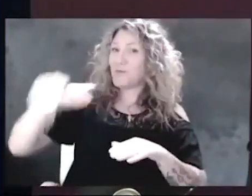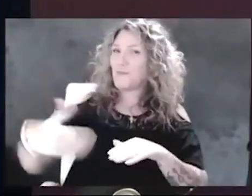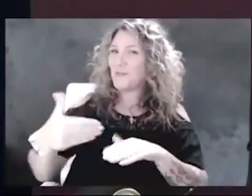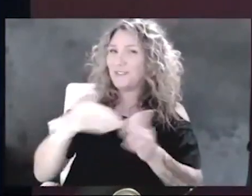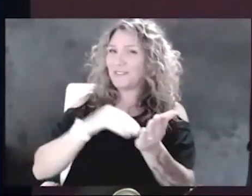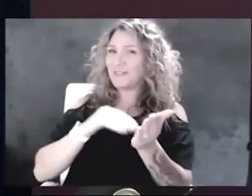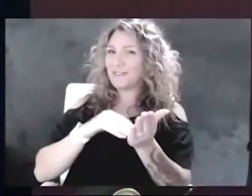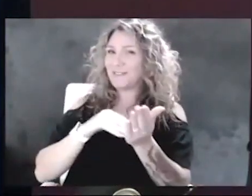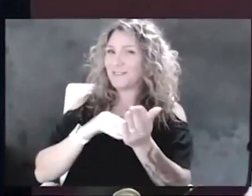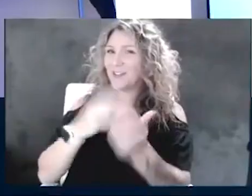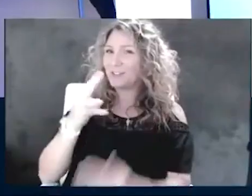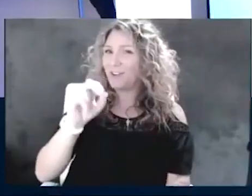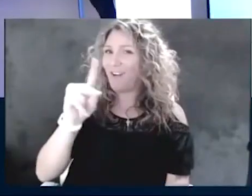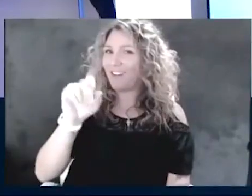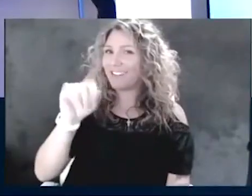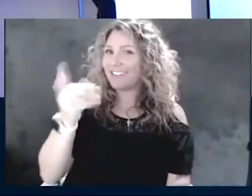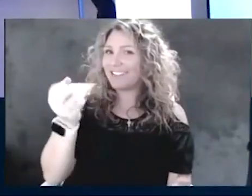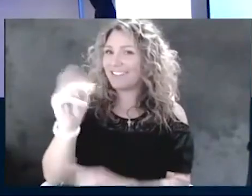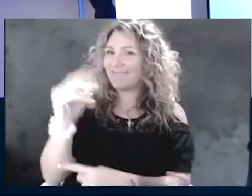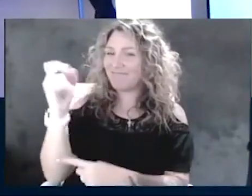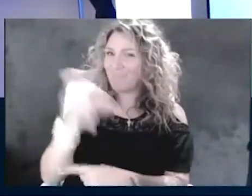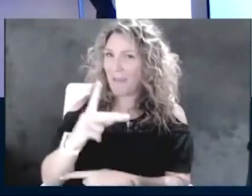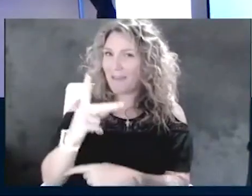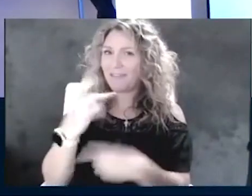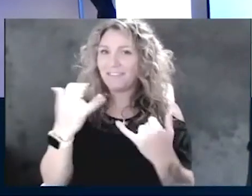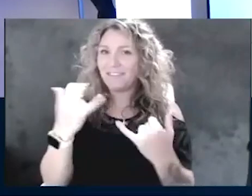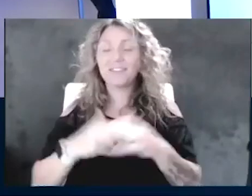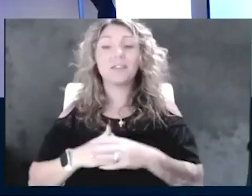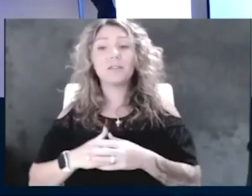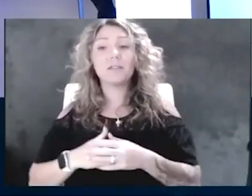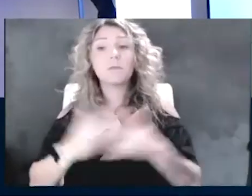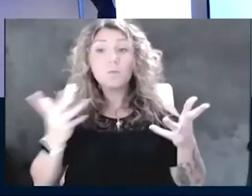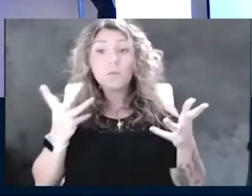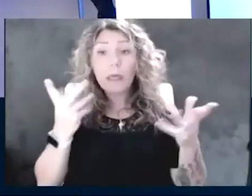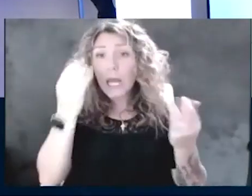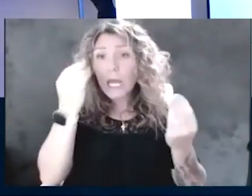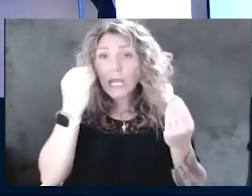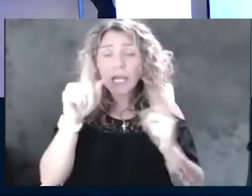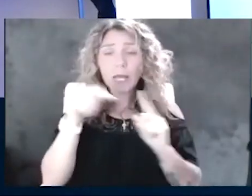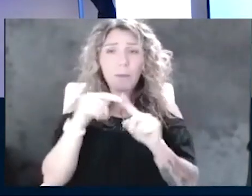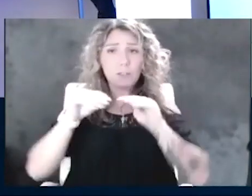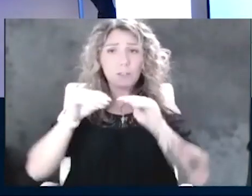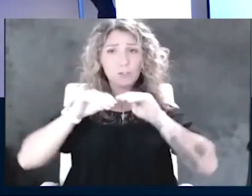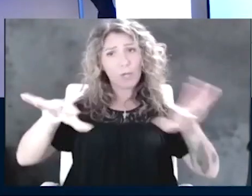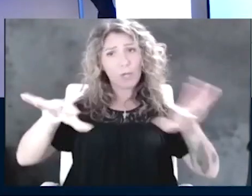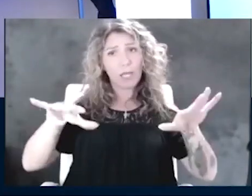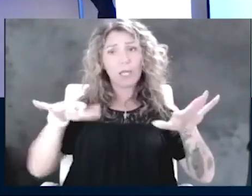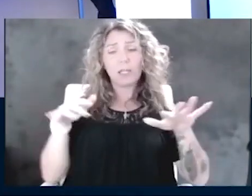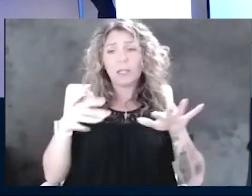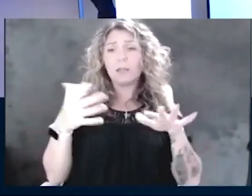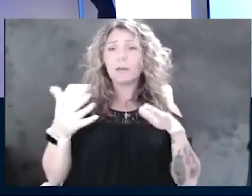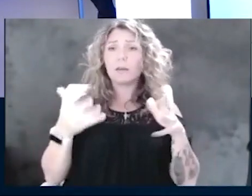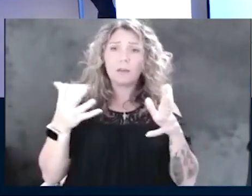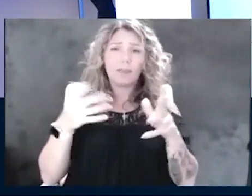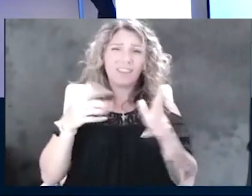studio. What do you think, guys, about the spread in the example of the California school teacher who spread